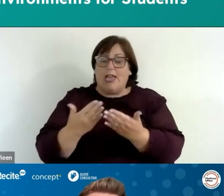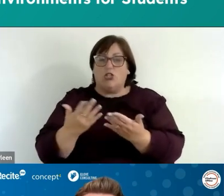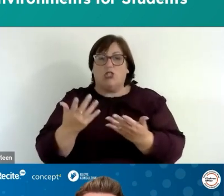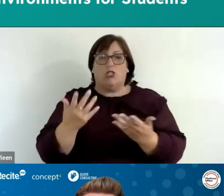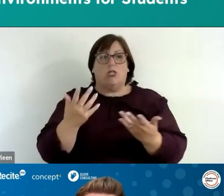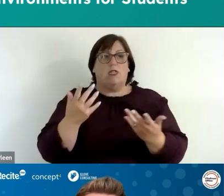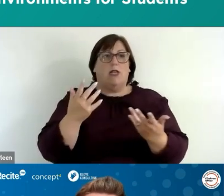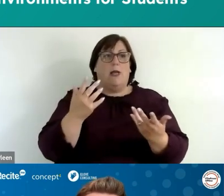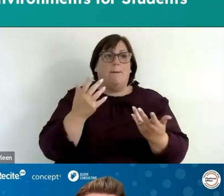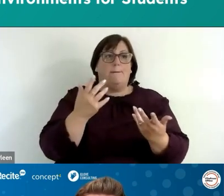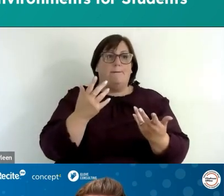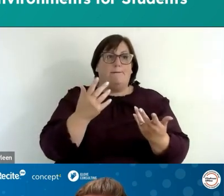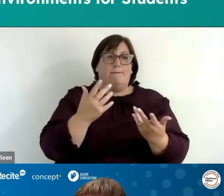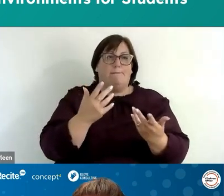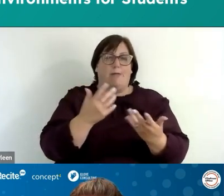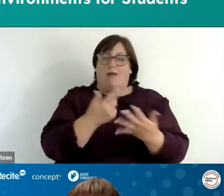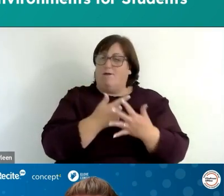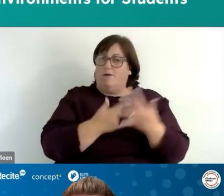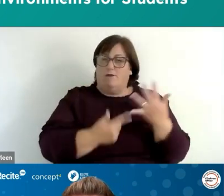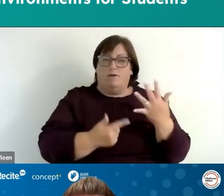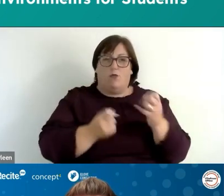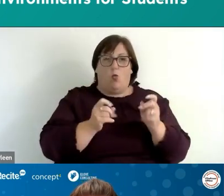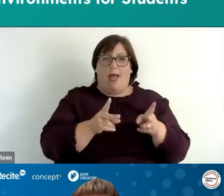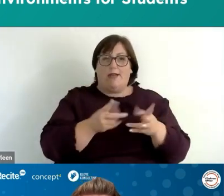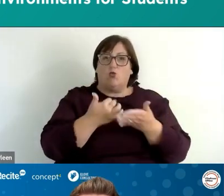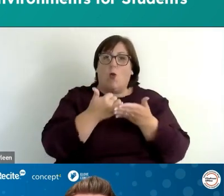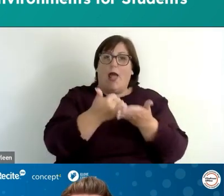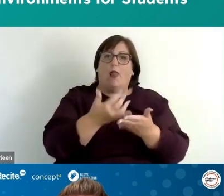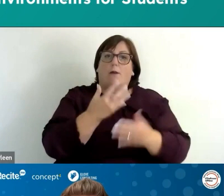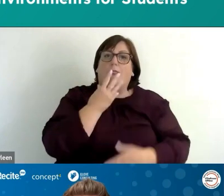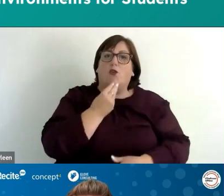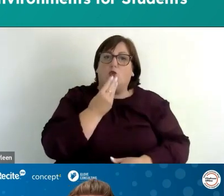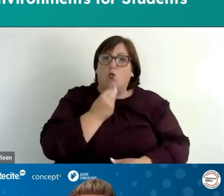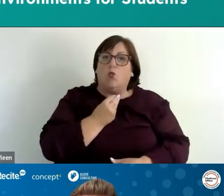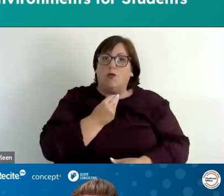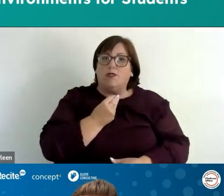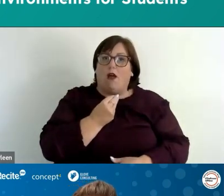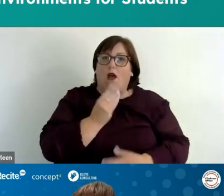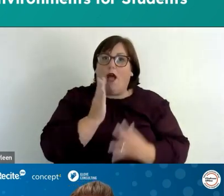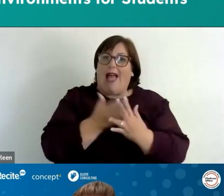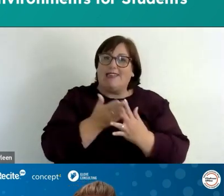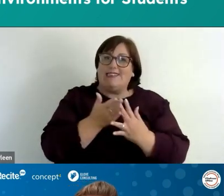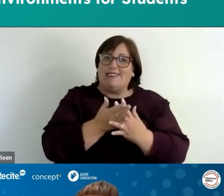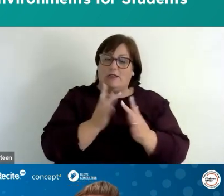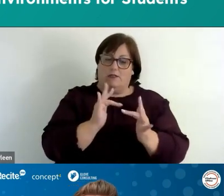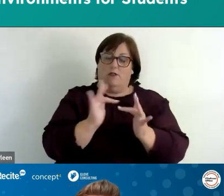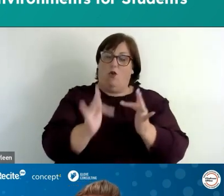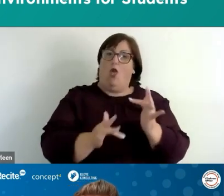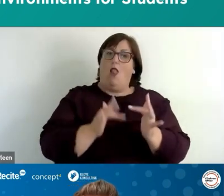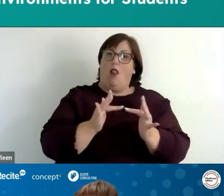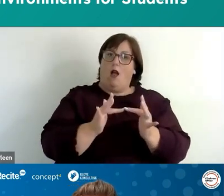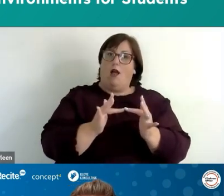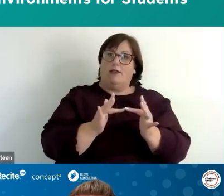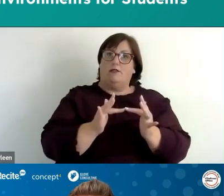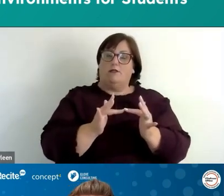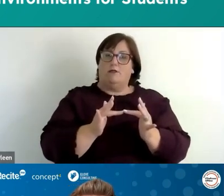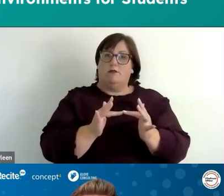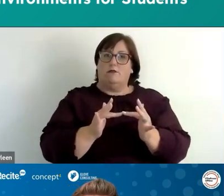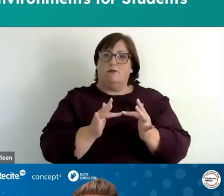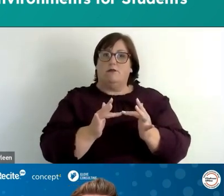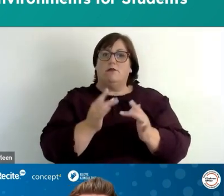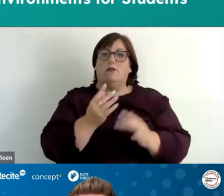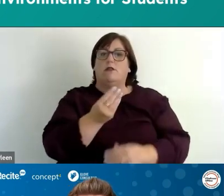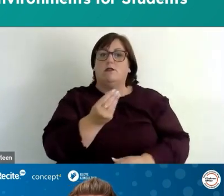user through their journey online. And one thing we love to see is the actual feedback from